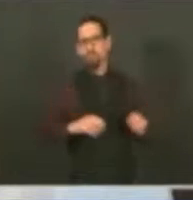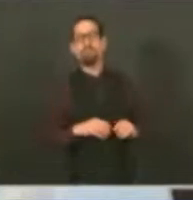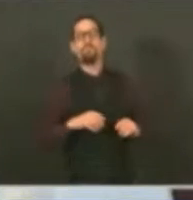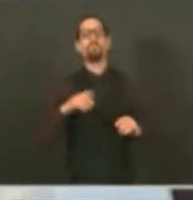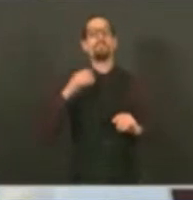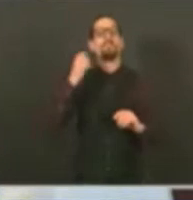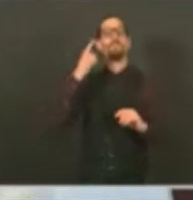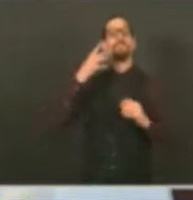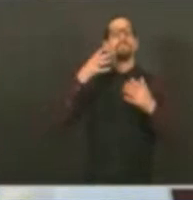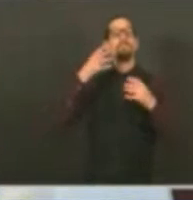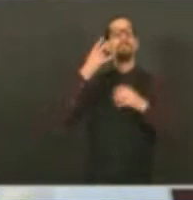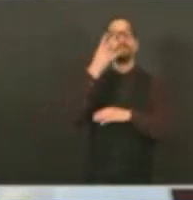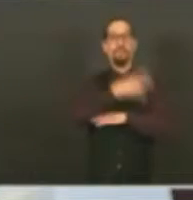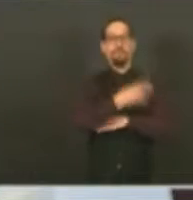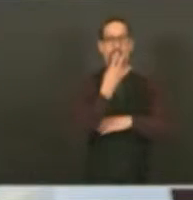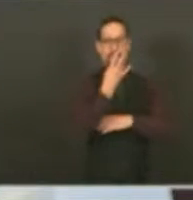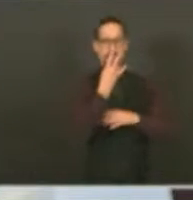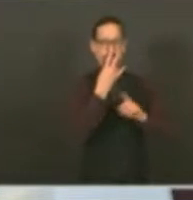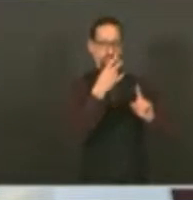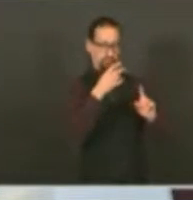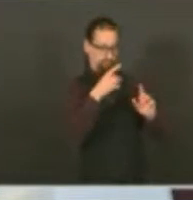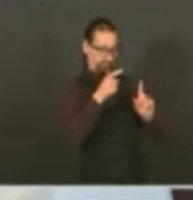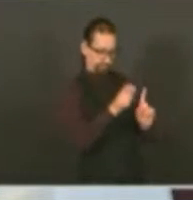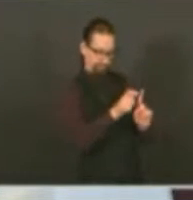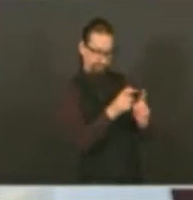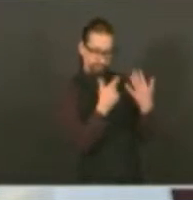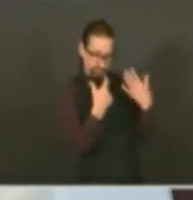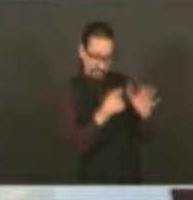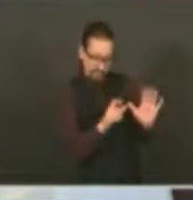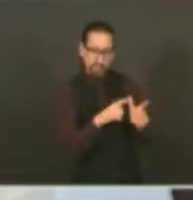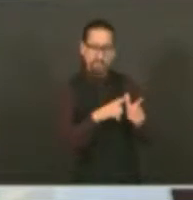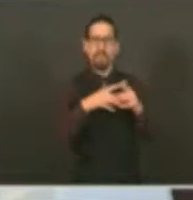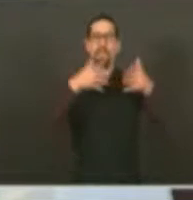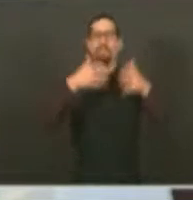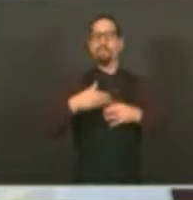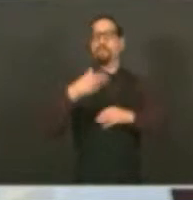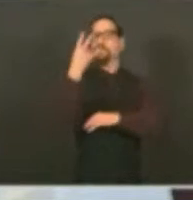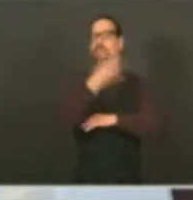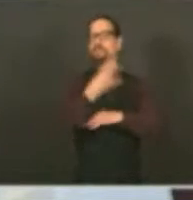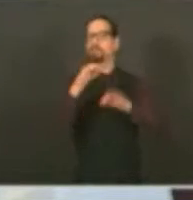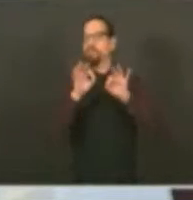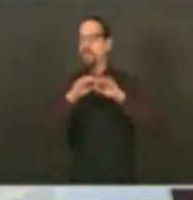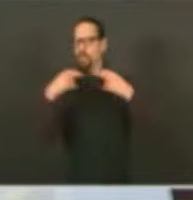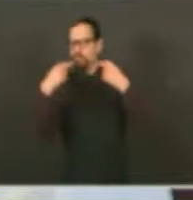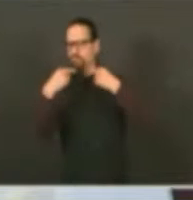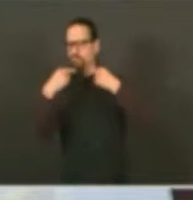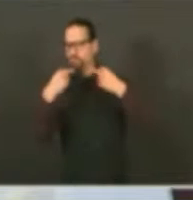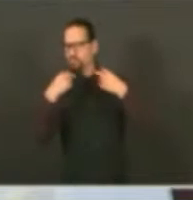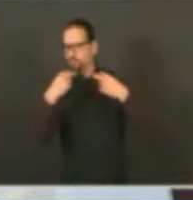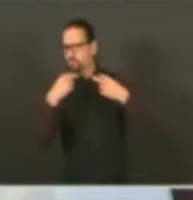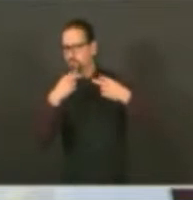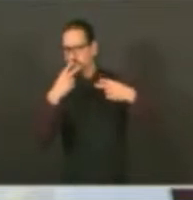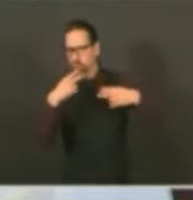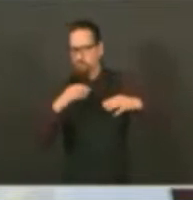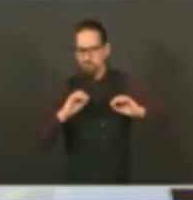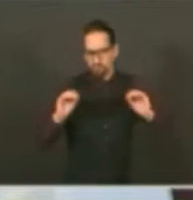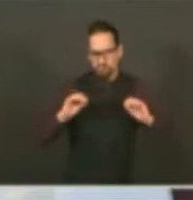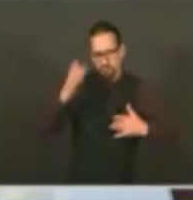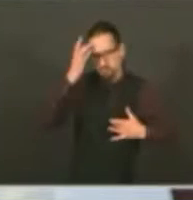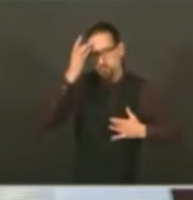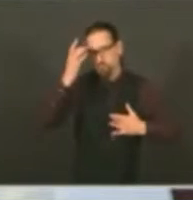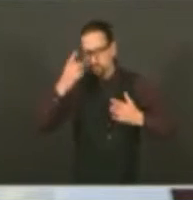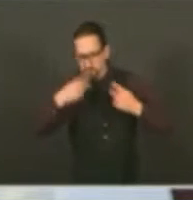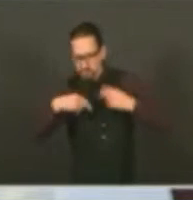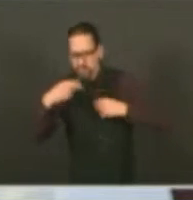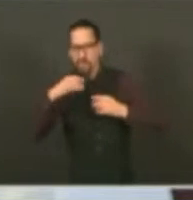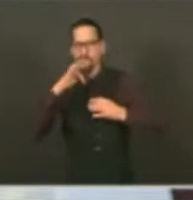to monitor themselves for symptoms. If you get symptoms of COVID-19 during any of those time periods,